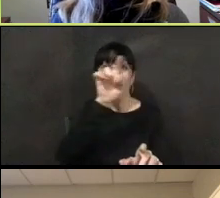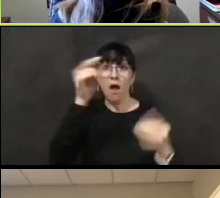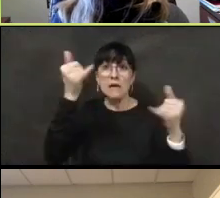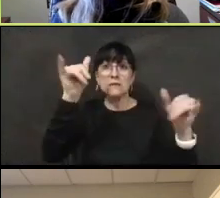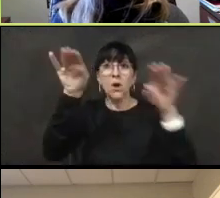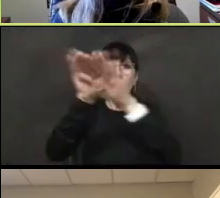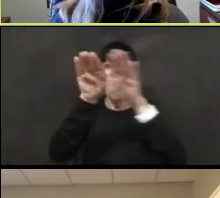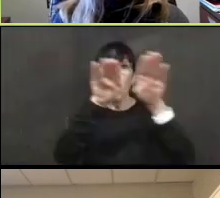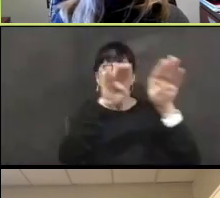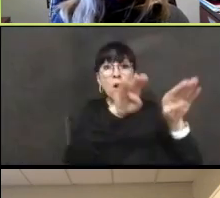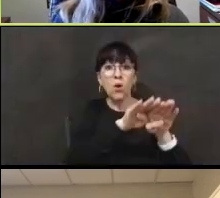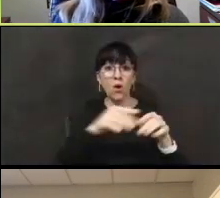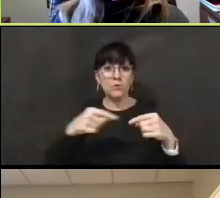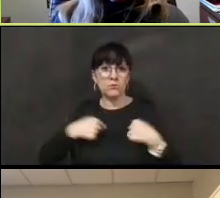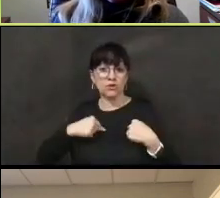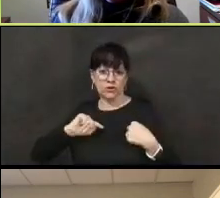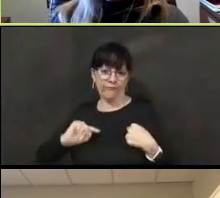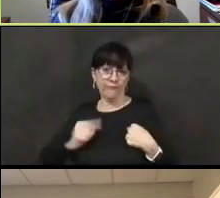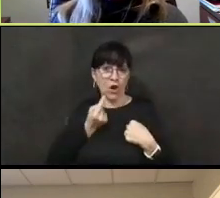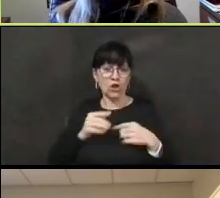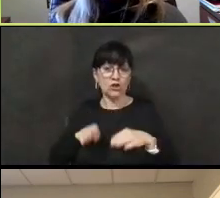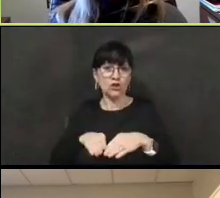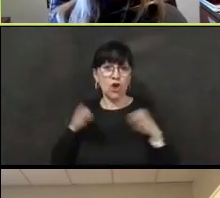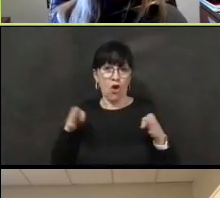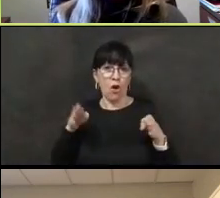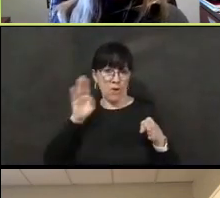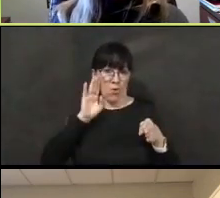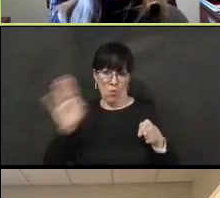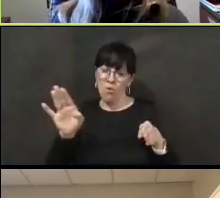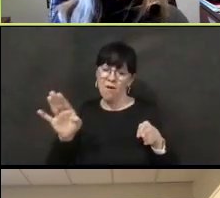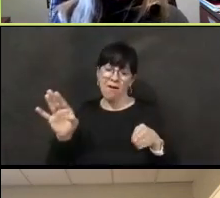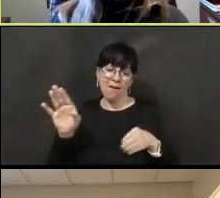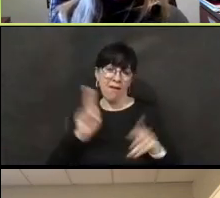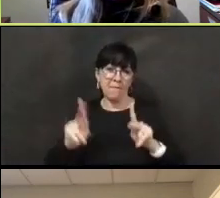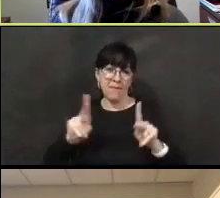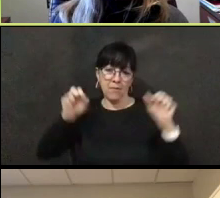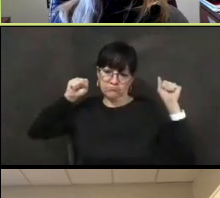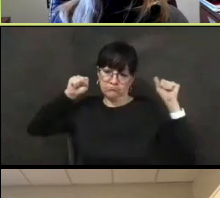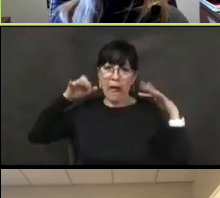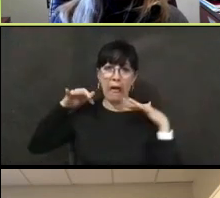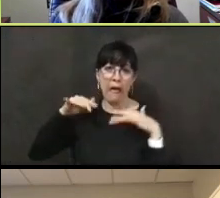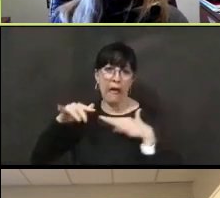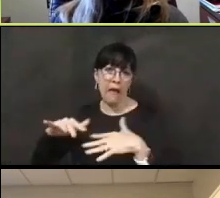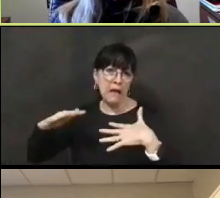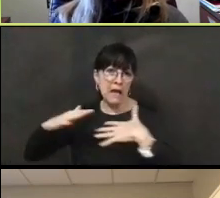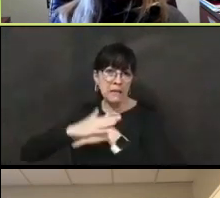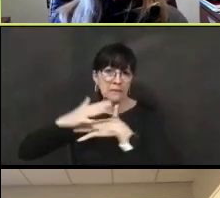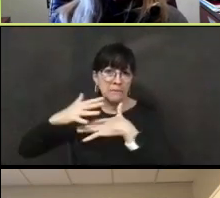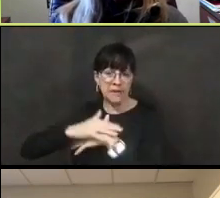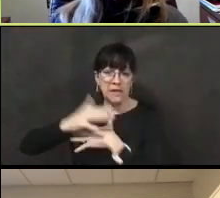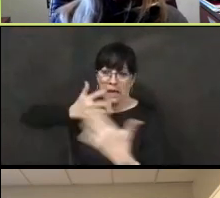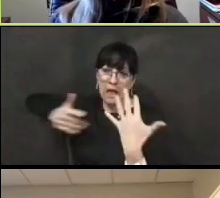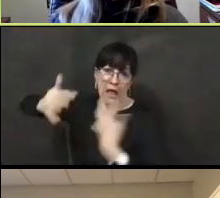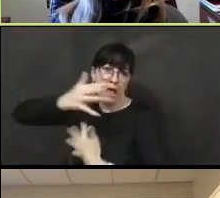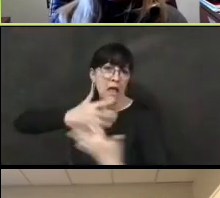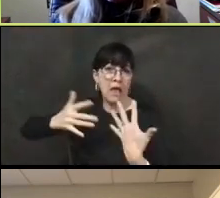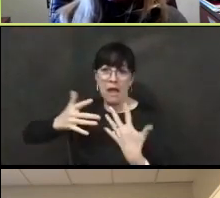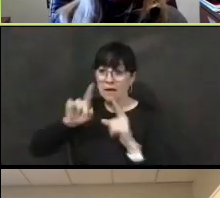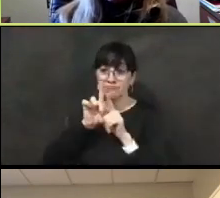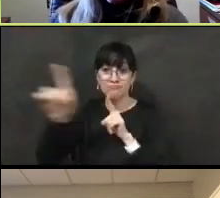social distancing very hard. And I think, every step we make, we're going to have to be very closely monitoring